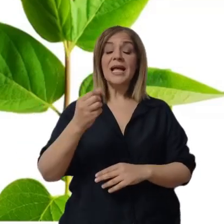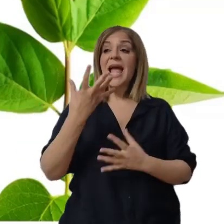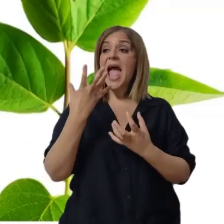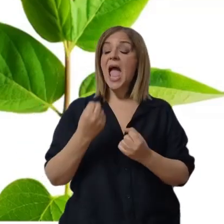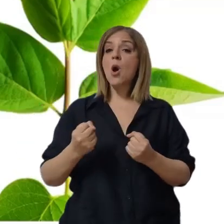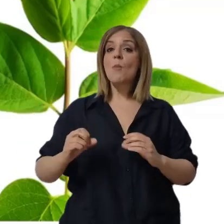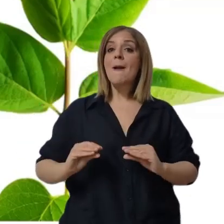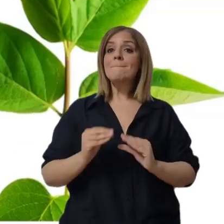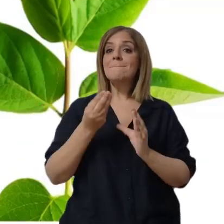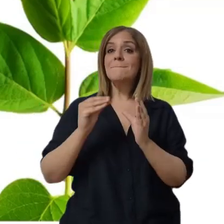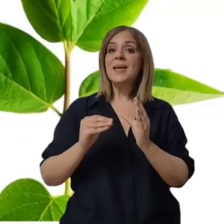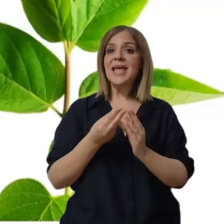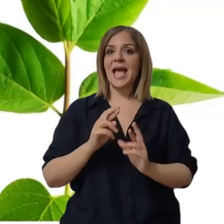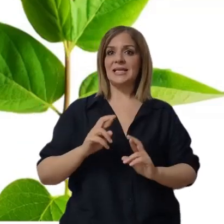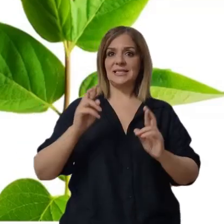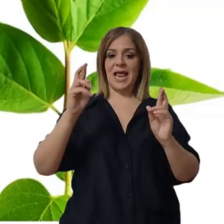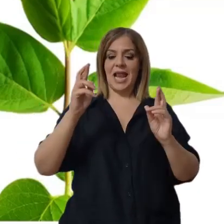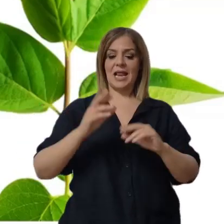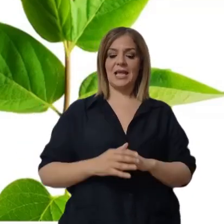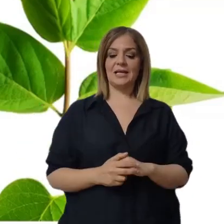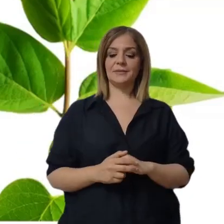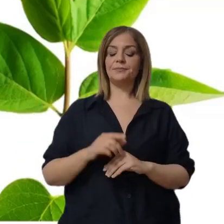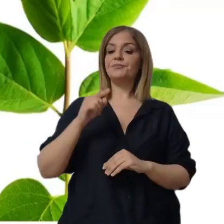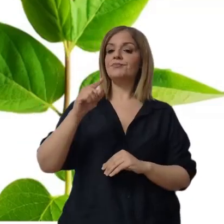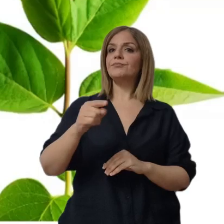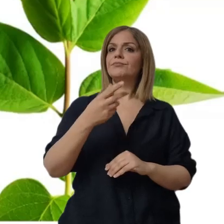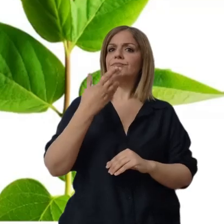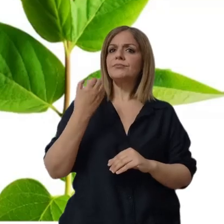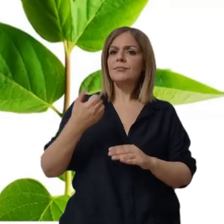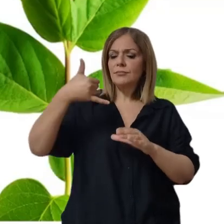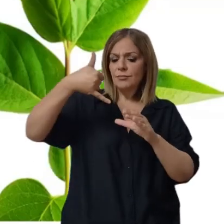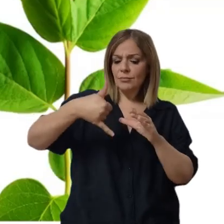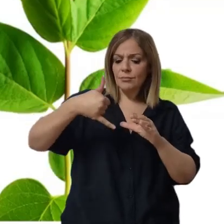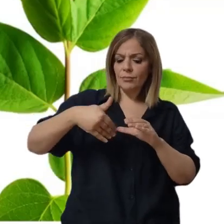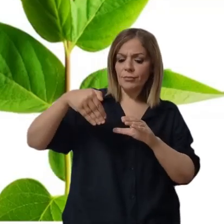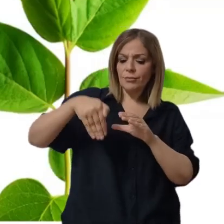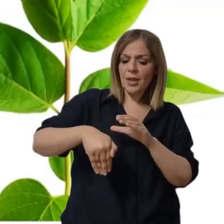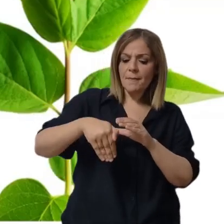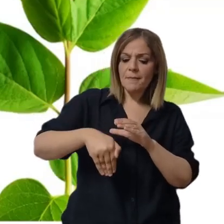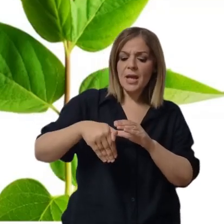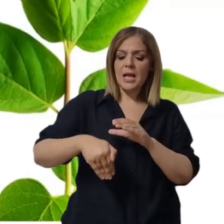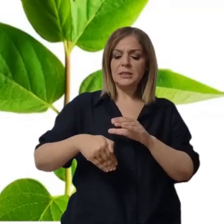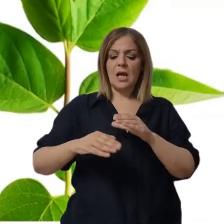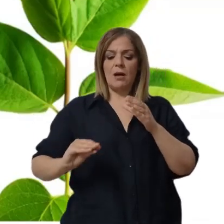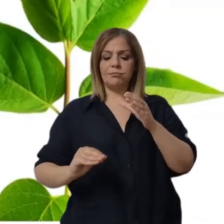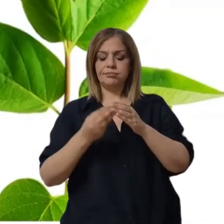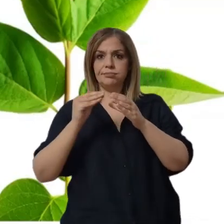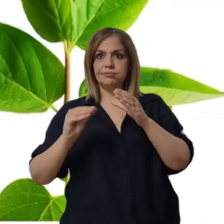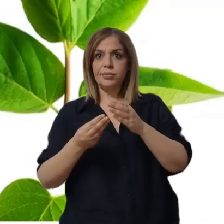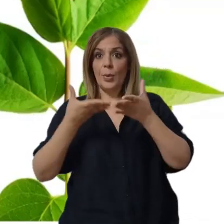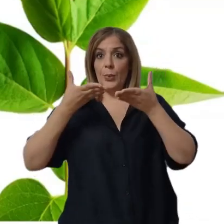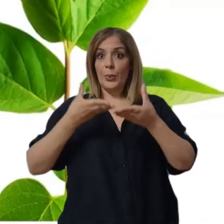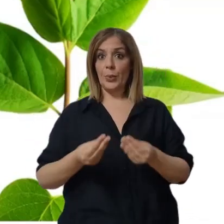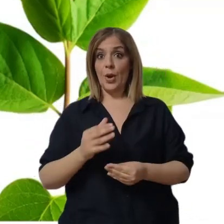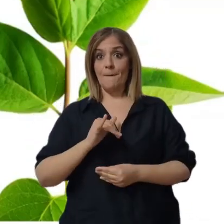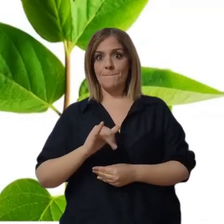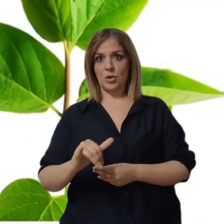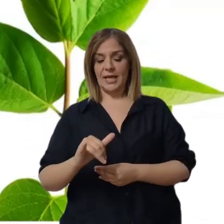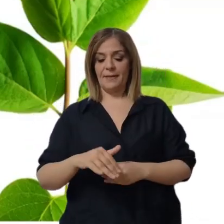sources. So renewable energies are those that regenerate naturally and never run